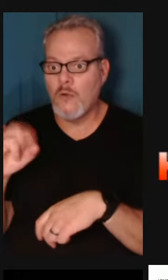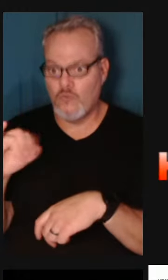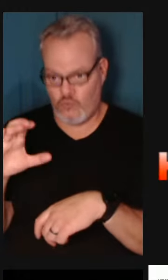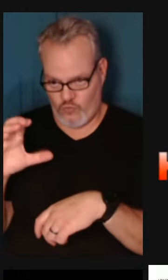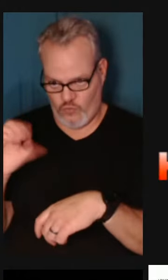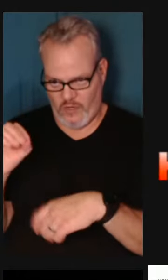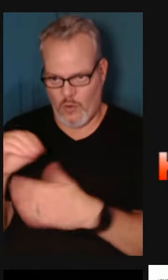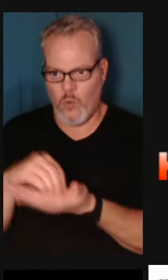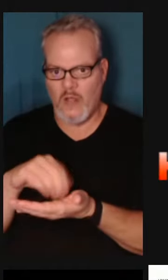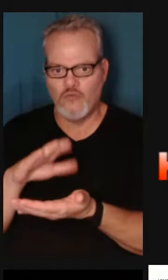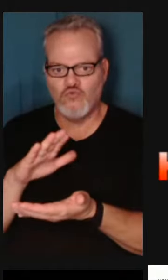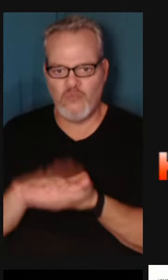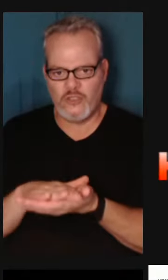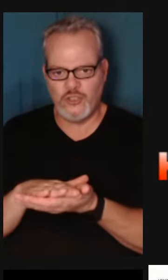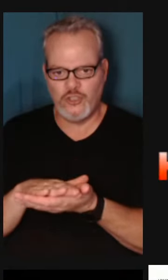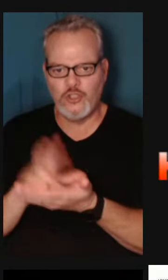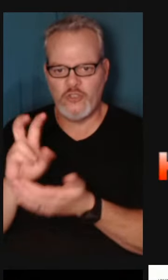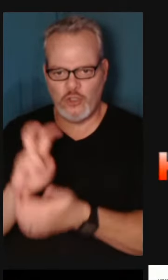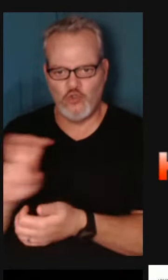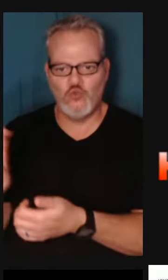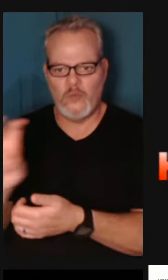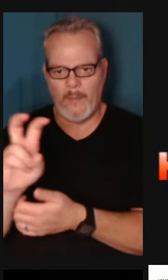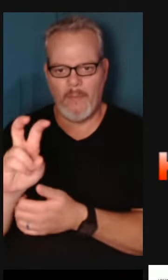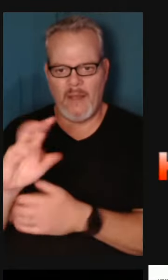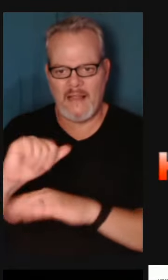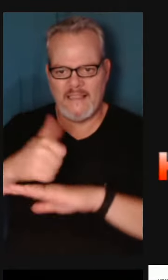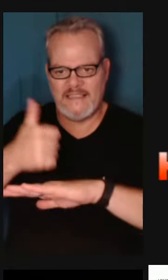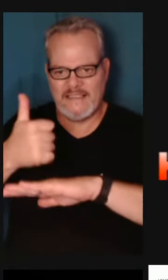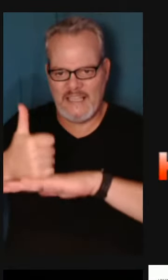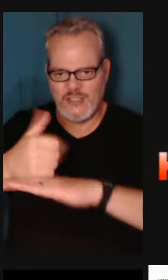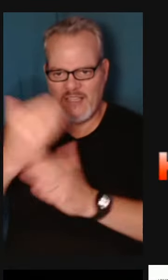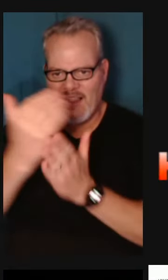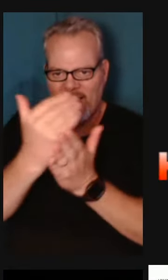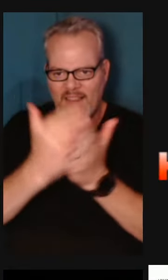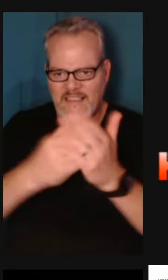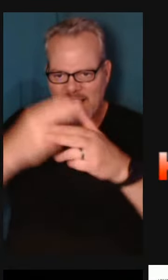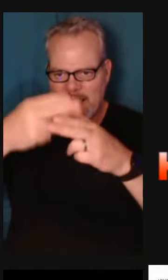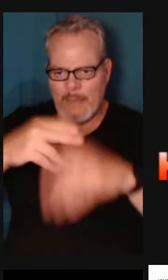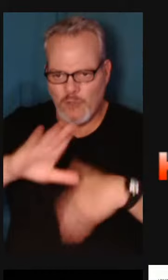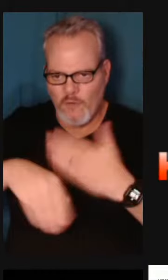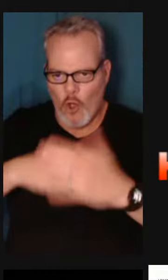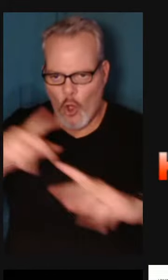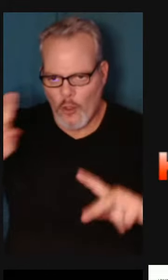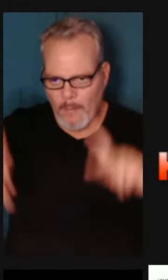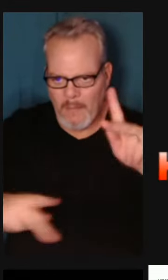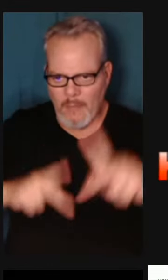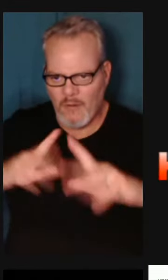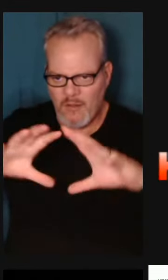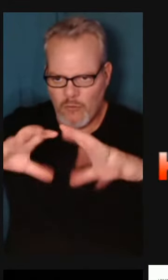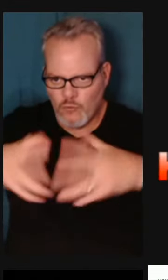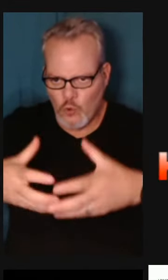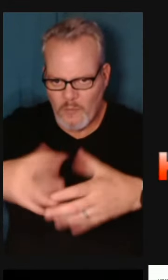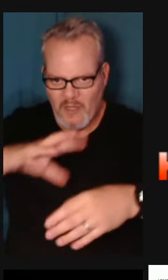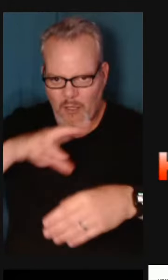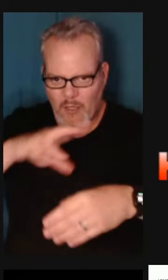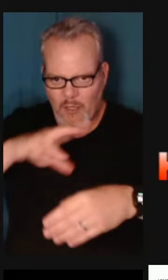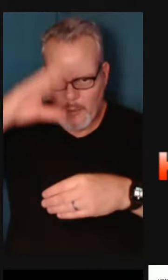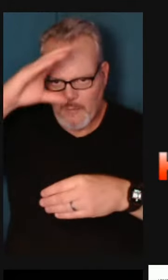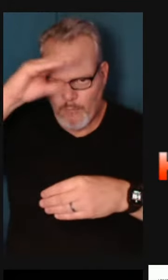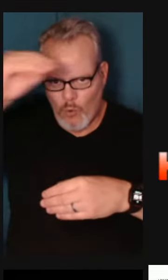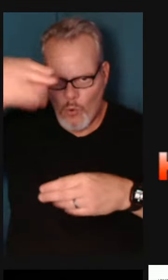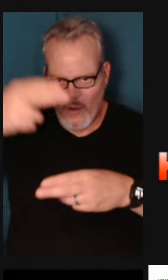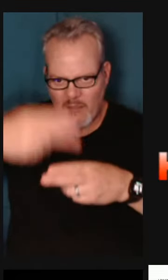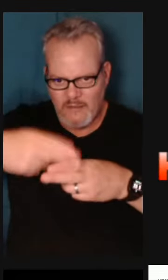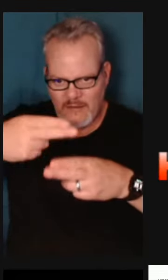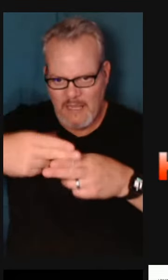trip at the station, listing the names of all the family in the party, including the name of the boy who ran. The rangers didn't believe that either. So